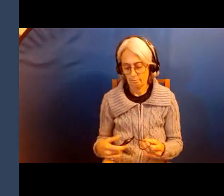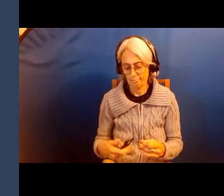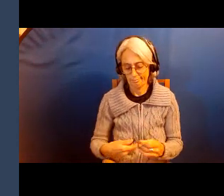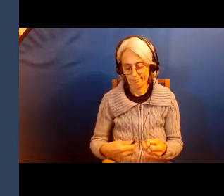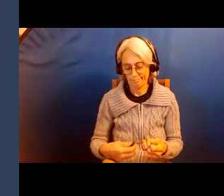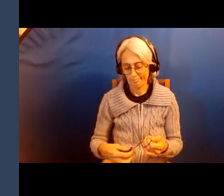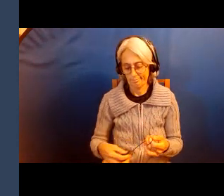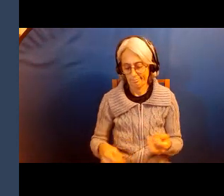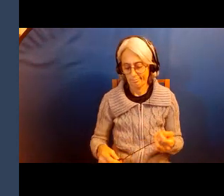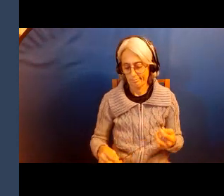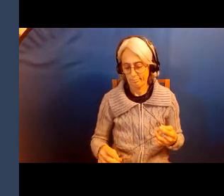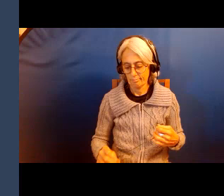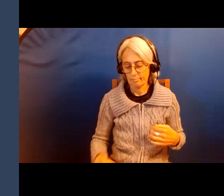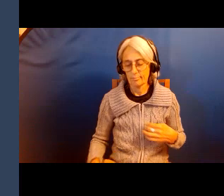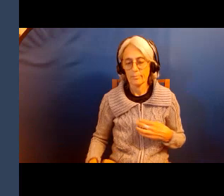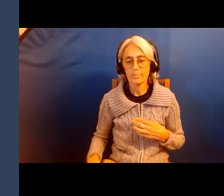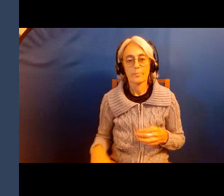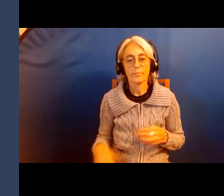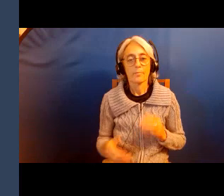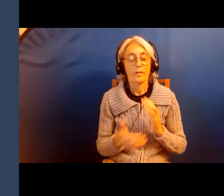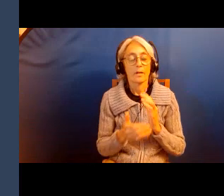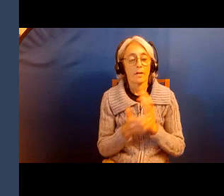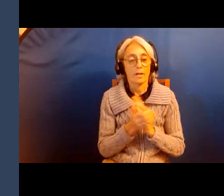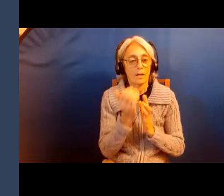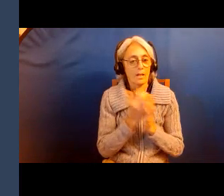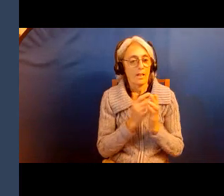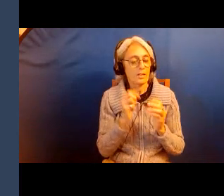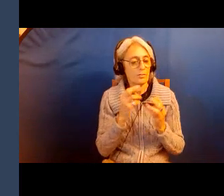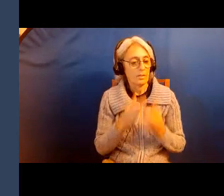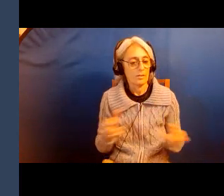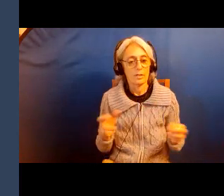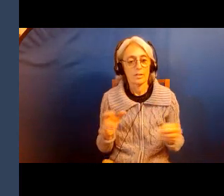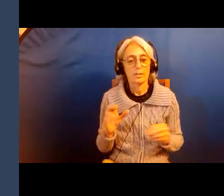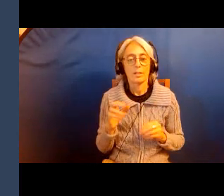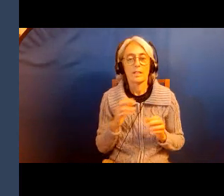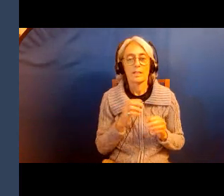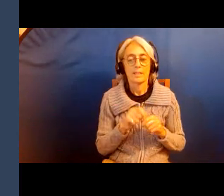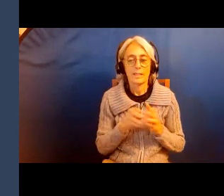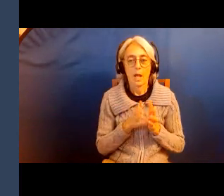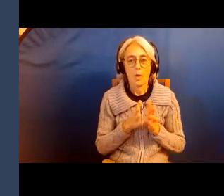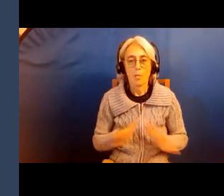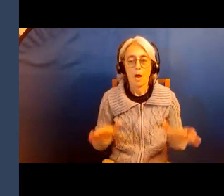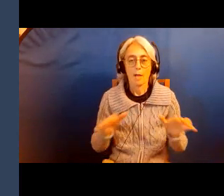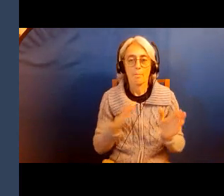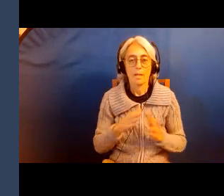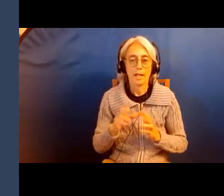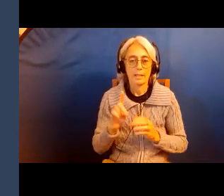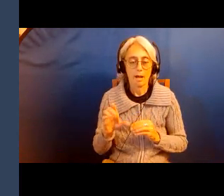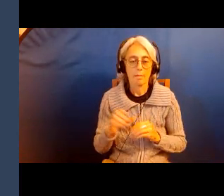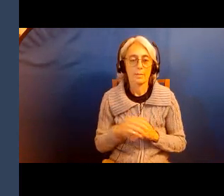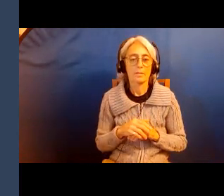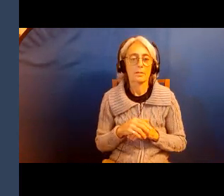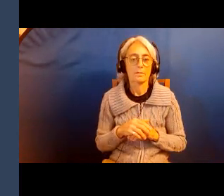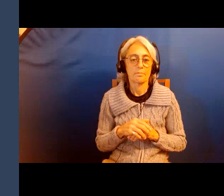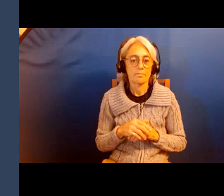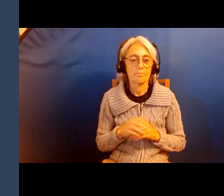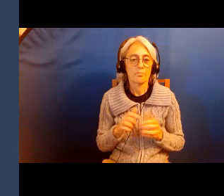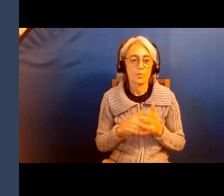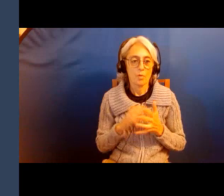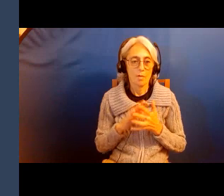planning resources, including Caltrans statewide planning documents and corridor planning guidance. We have